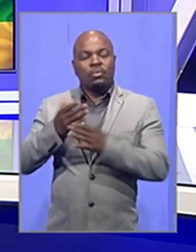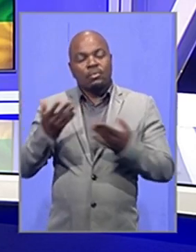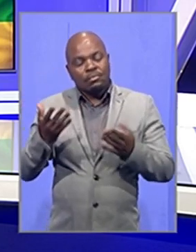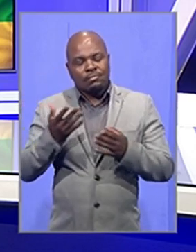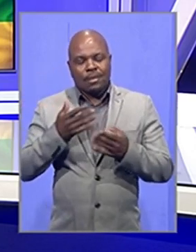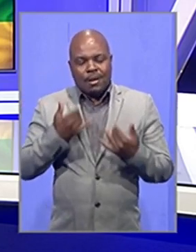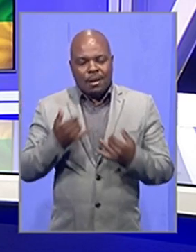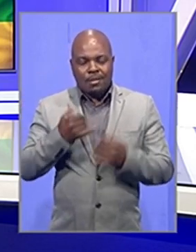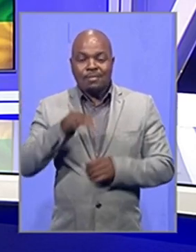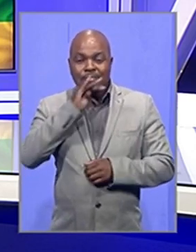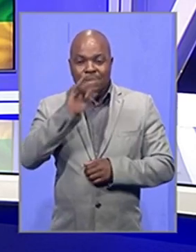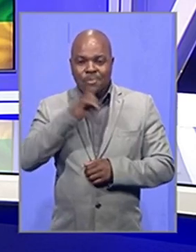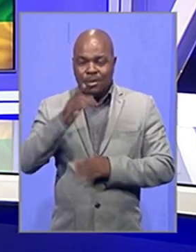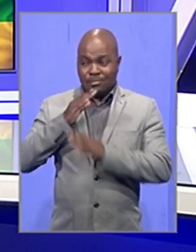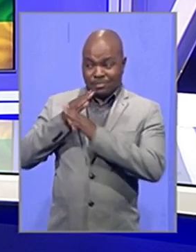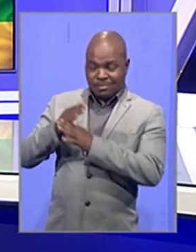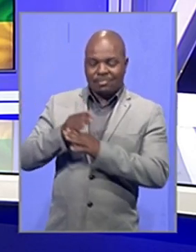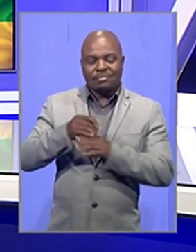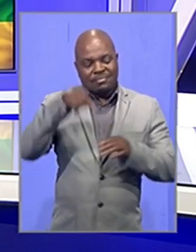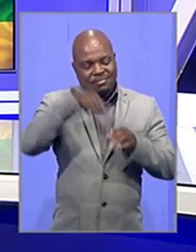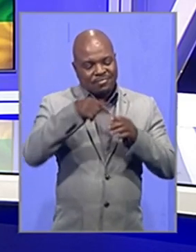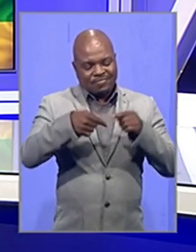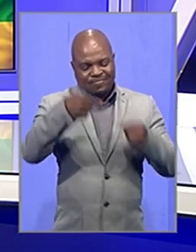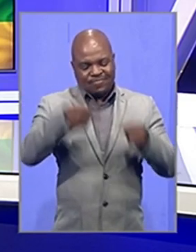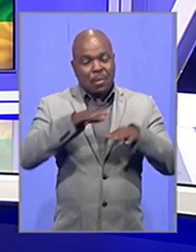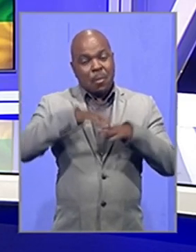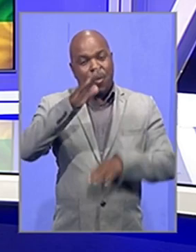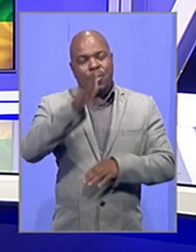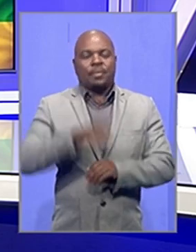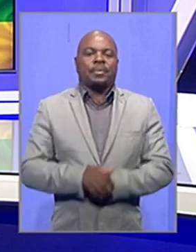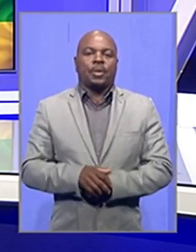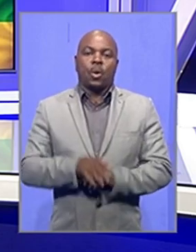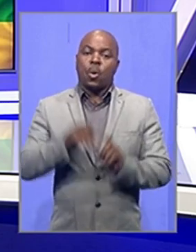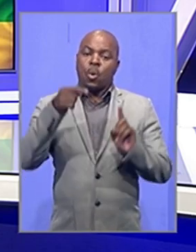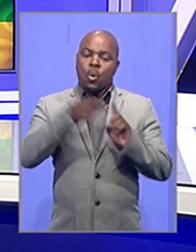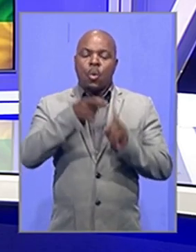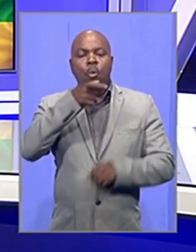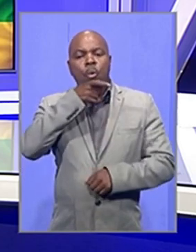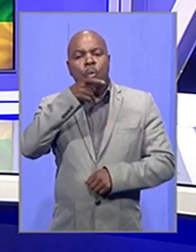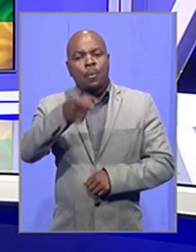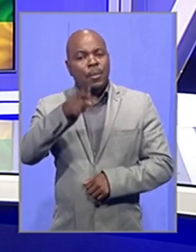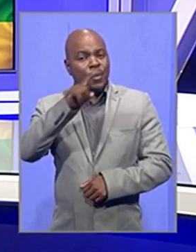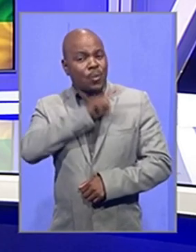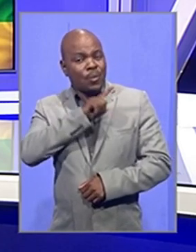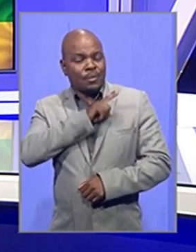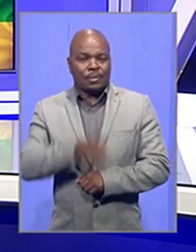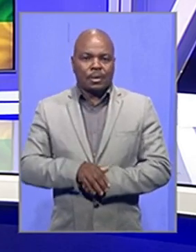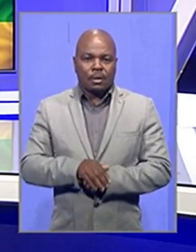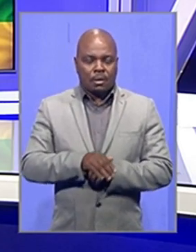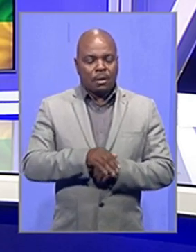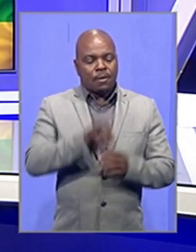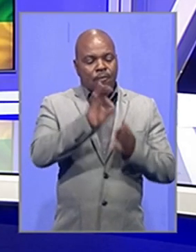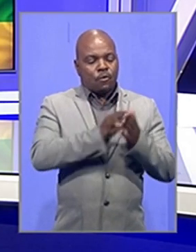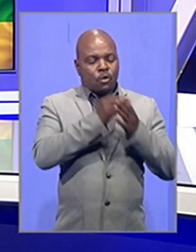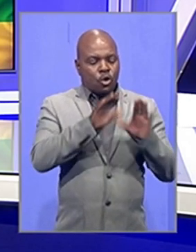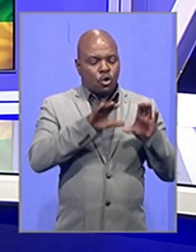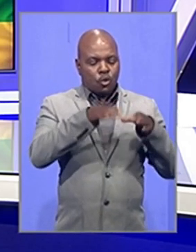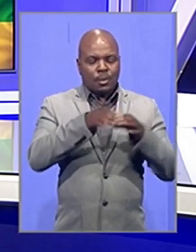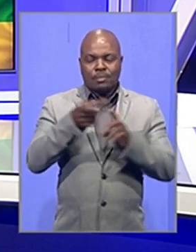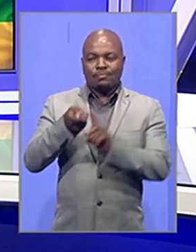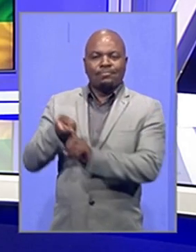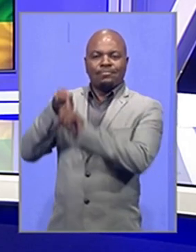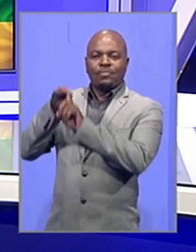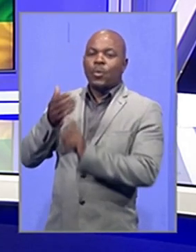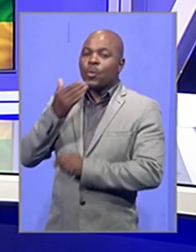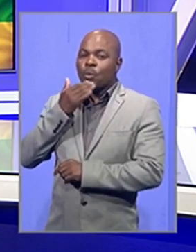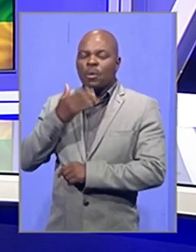ANC go tlile go etegetsa dikgogakgogano mo lekokong breakfast o ne a tsibogela dikgang tsa gore commission ya ditlhopho e betse thoko